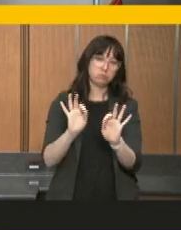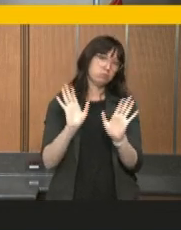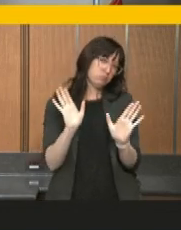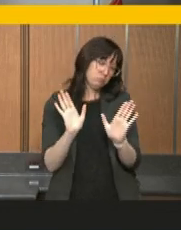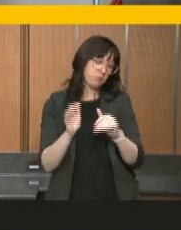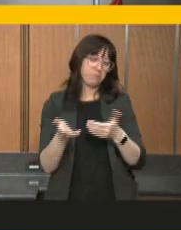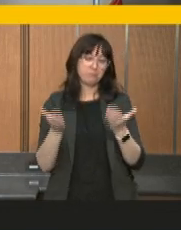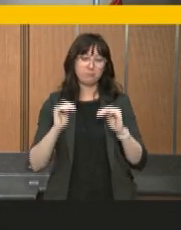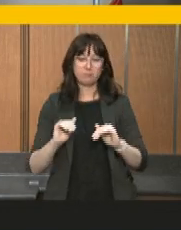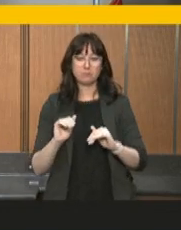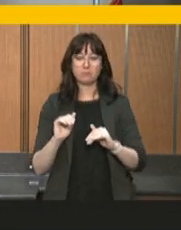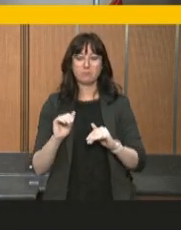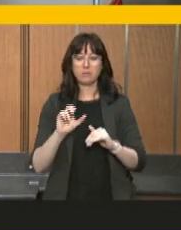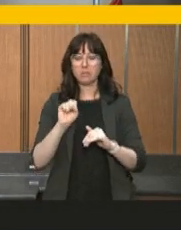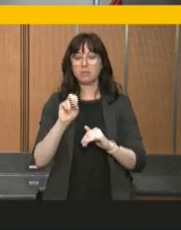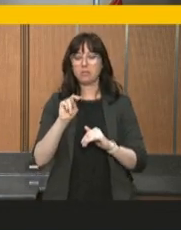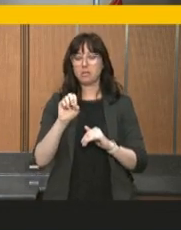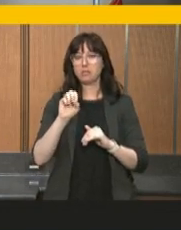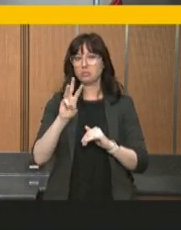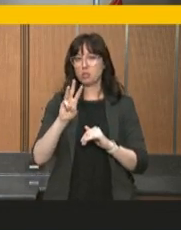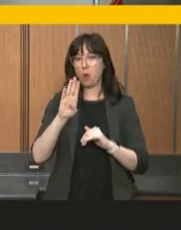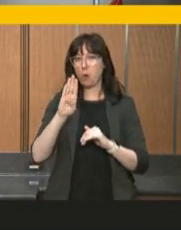that is a personal decision,